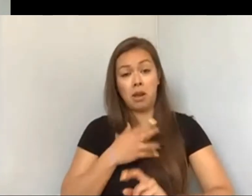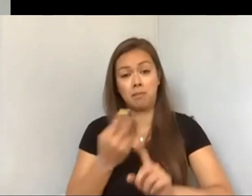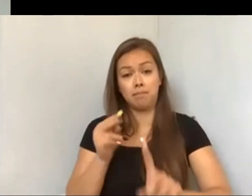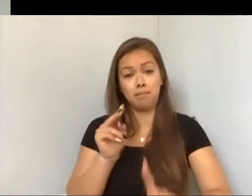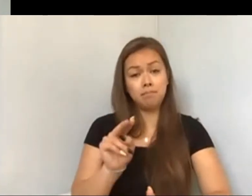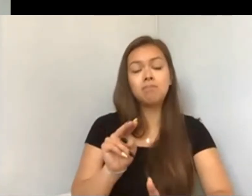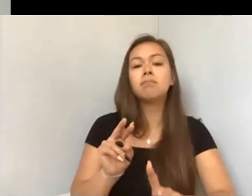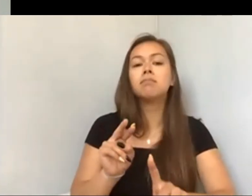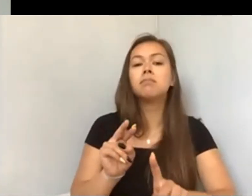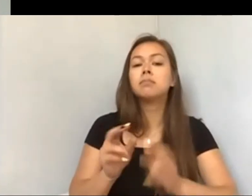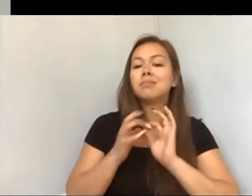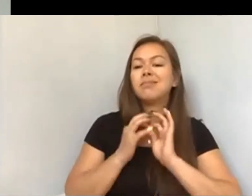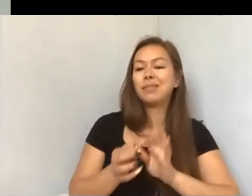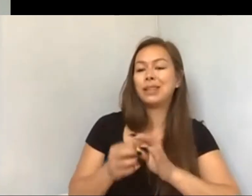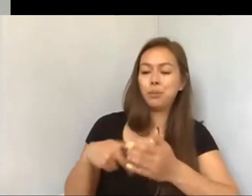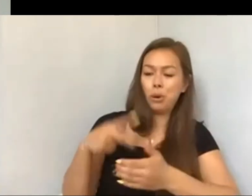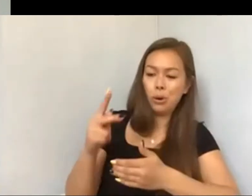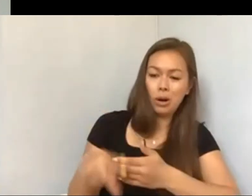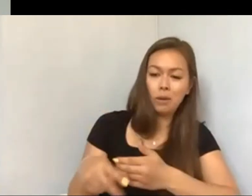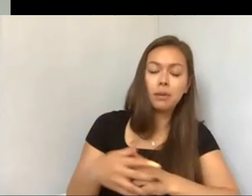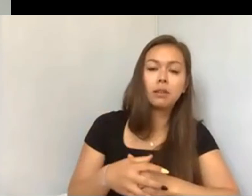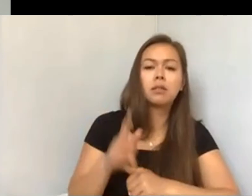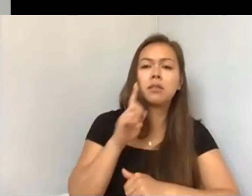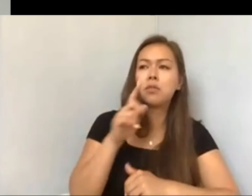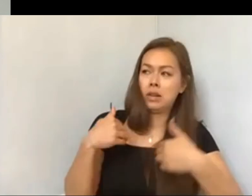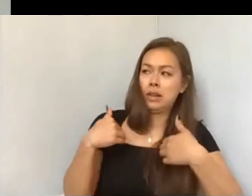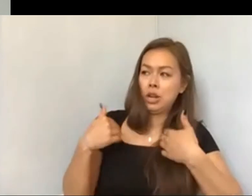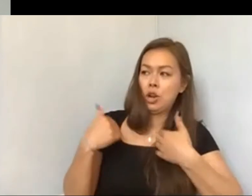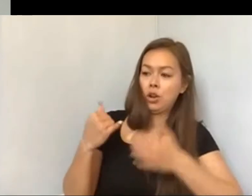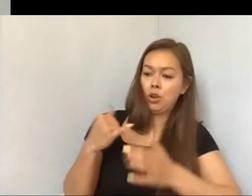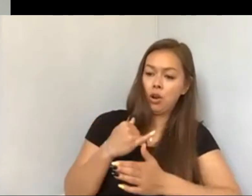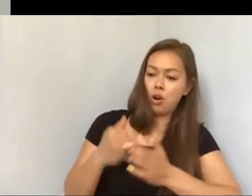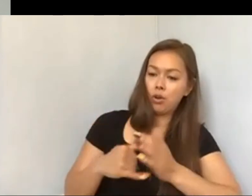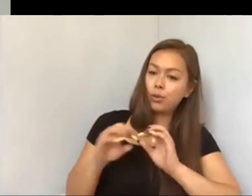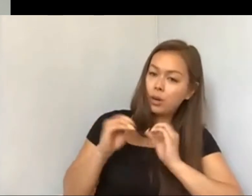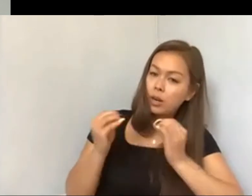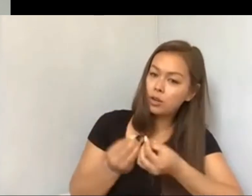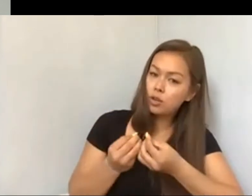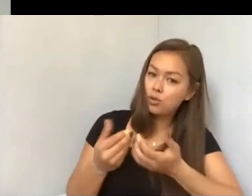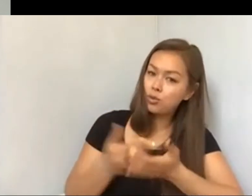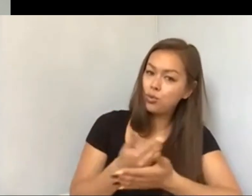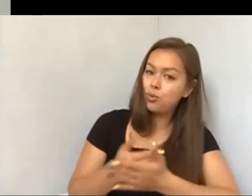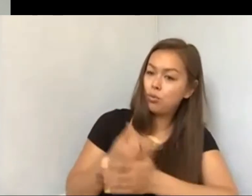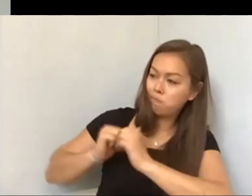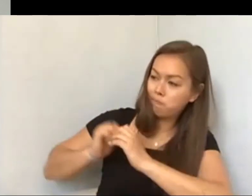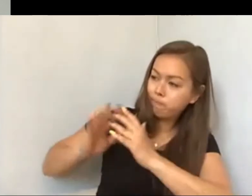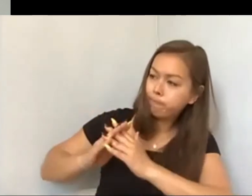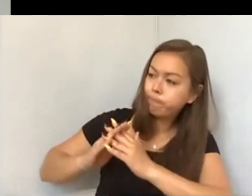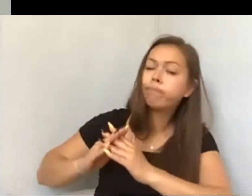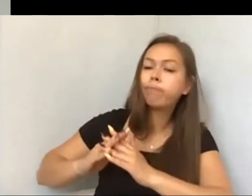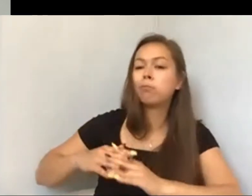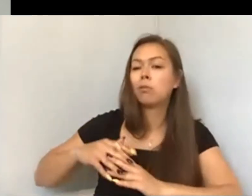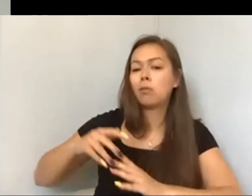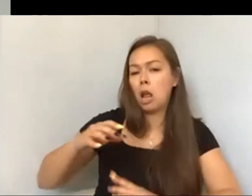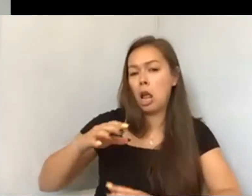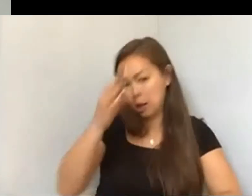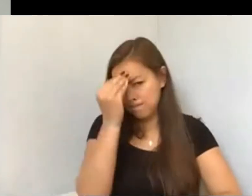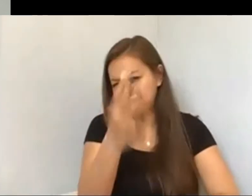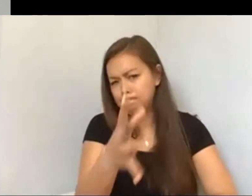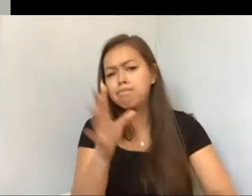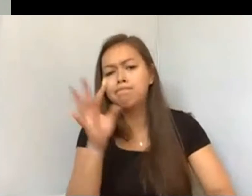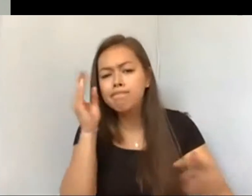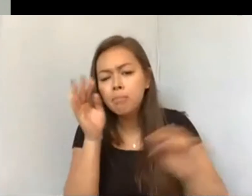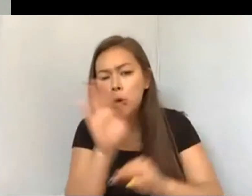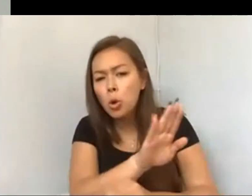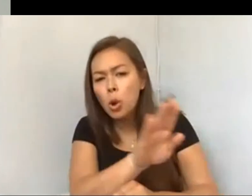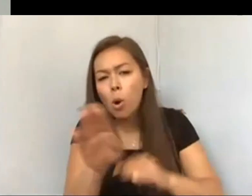arts organization that's beginning, I think, thinking about your audience and centering who it is you're trying to reach